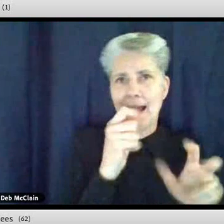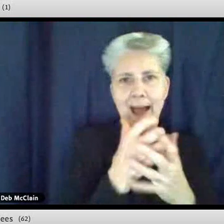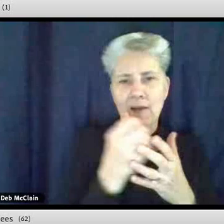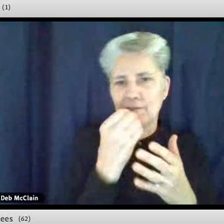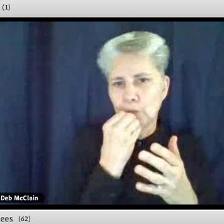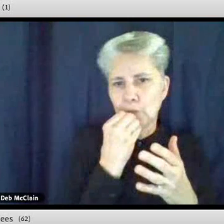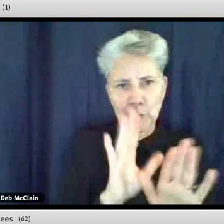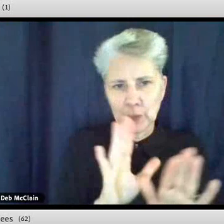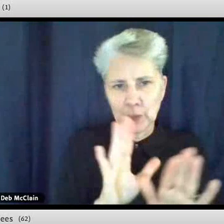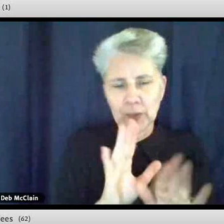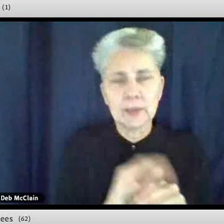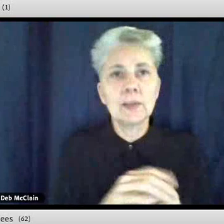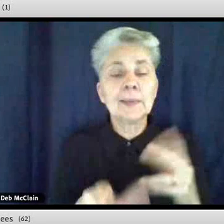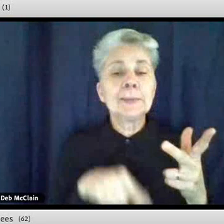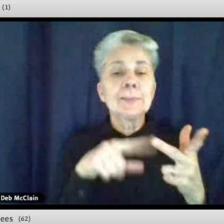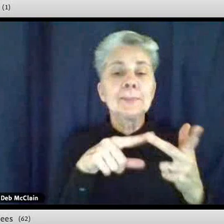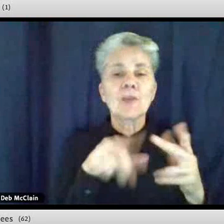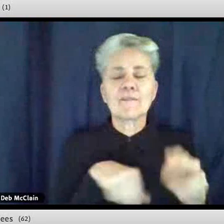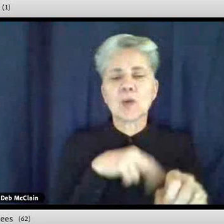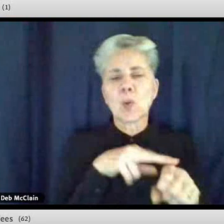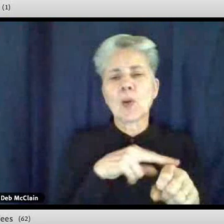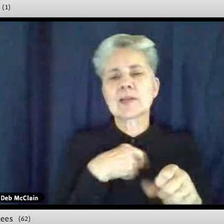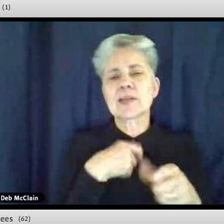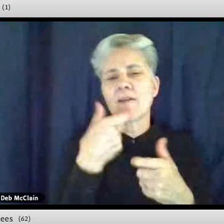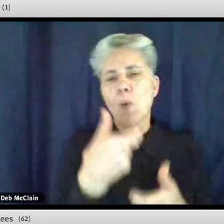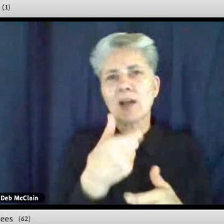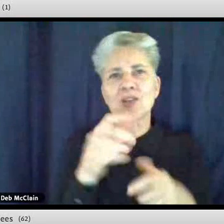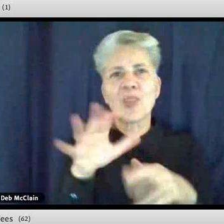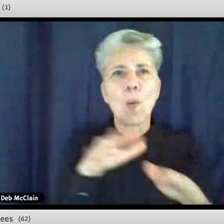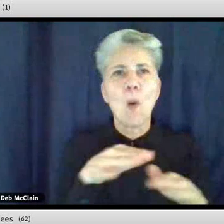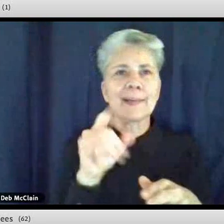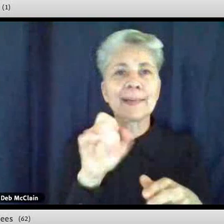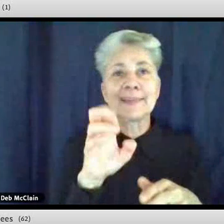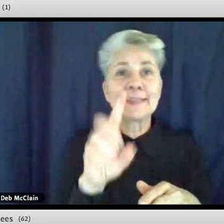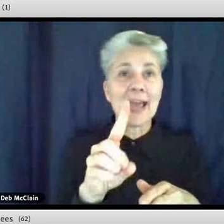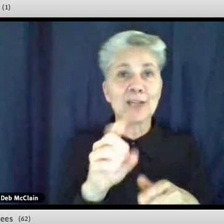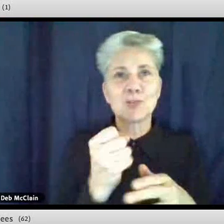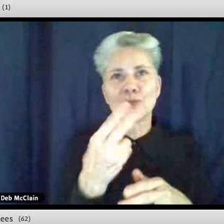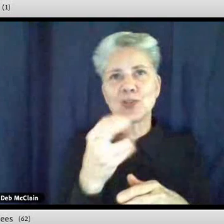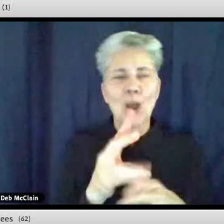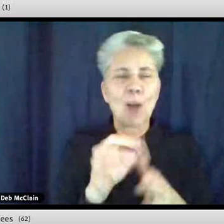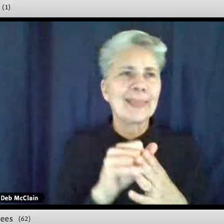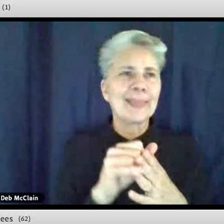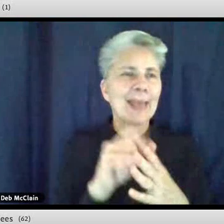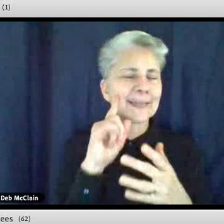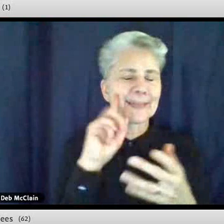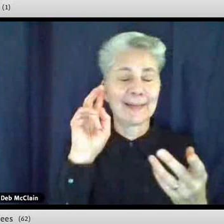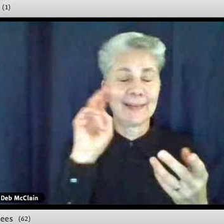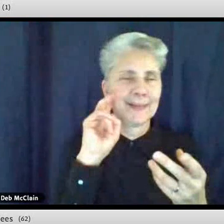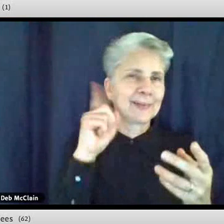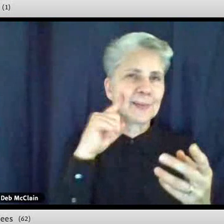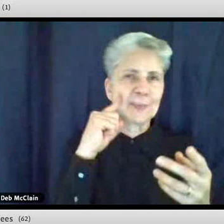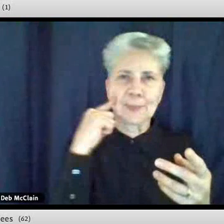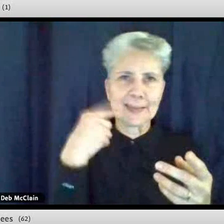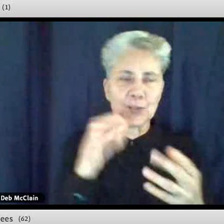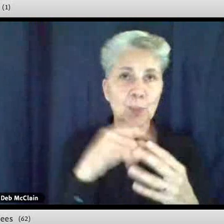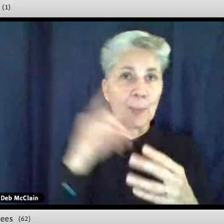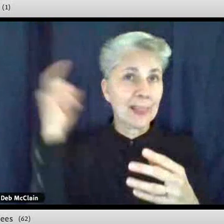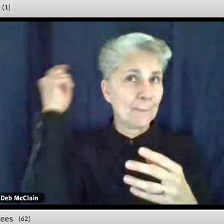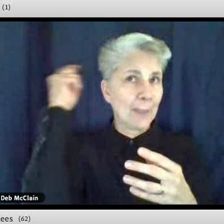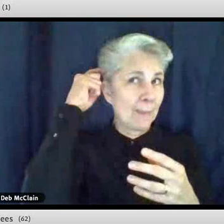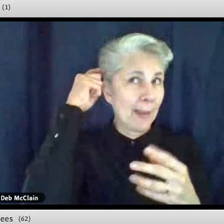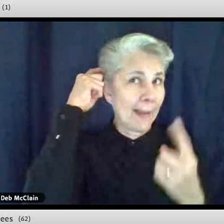it's just a shortage right now in terms of stocking. It's not, we're not out of food. And of course, I've watched The Walking Dead,